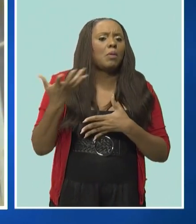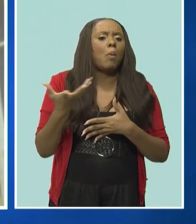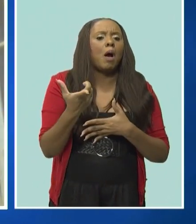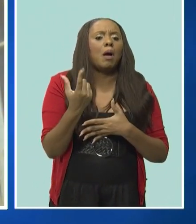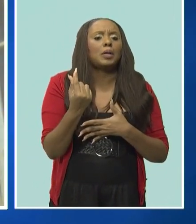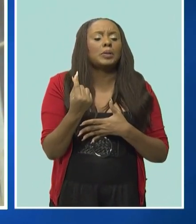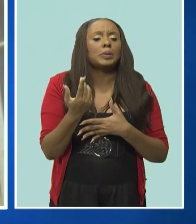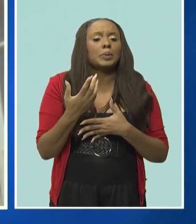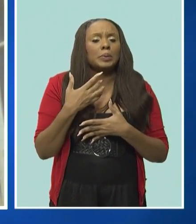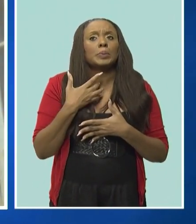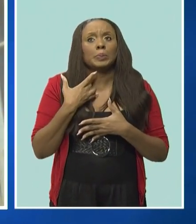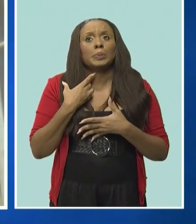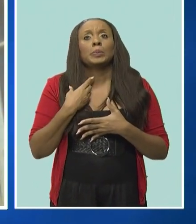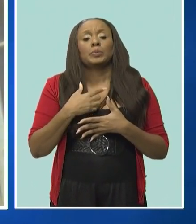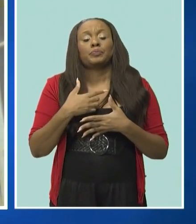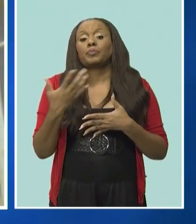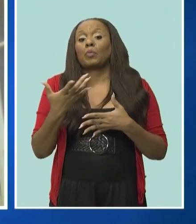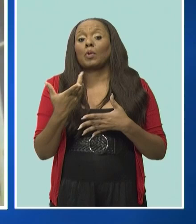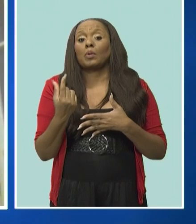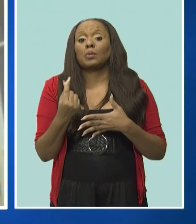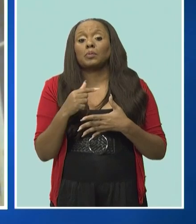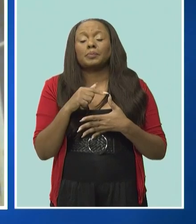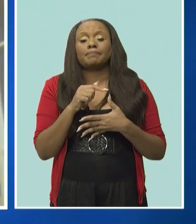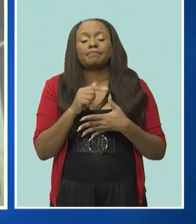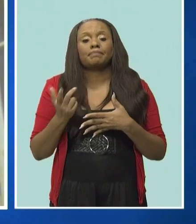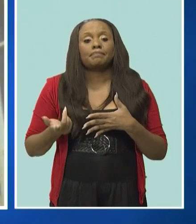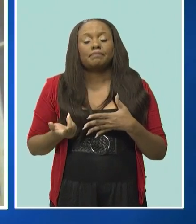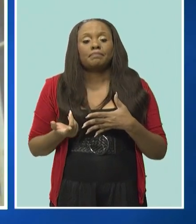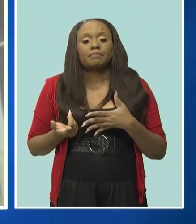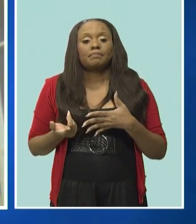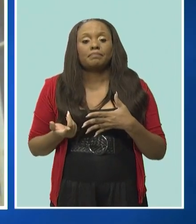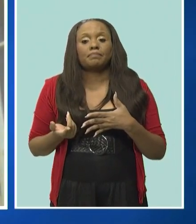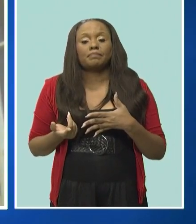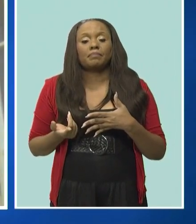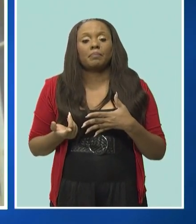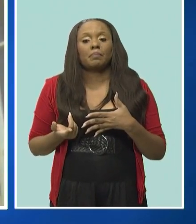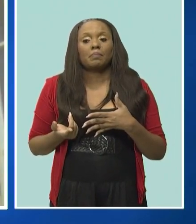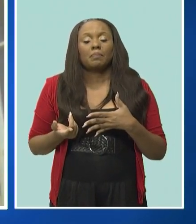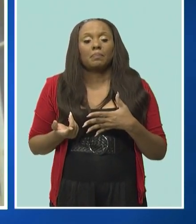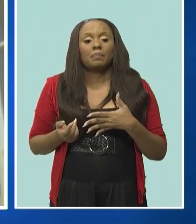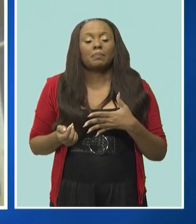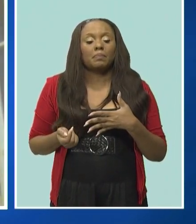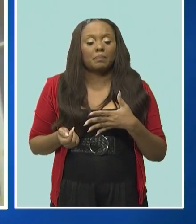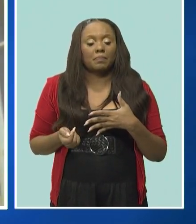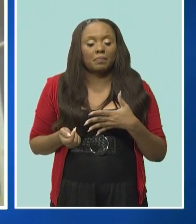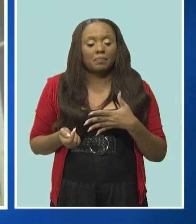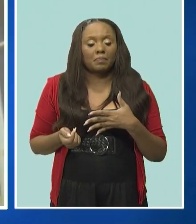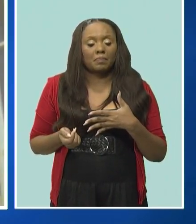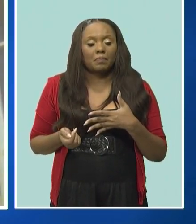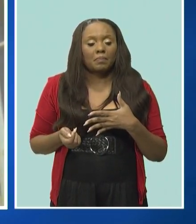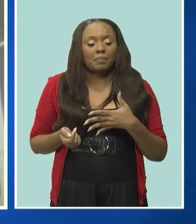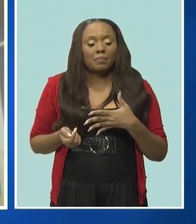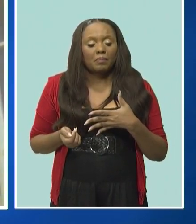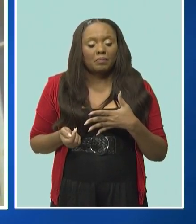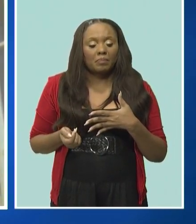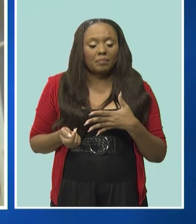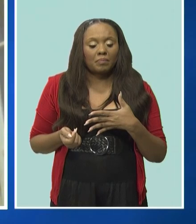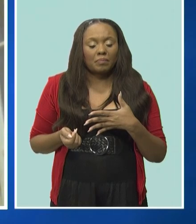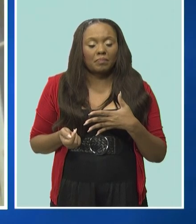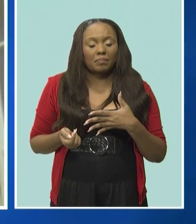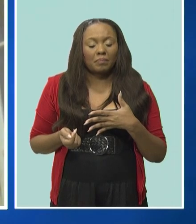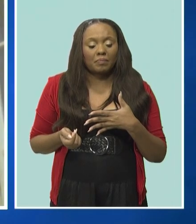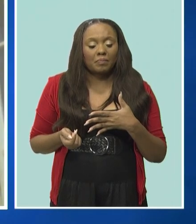individual, cooperation, and government going forward, that you have to have part of that security posture is the